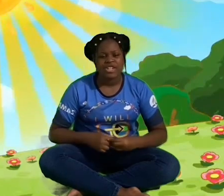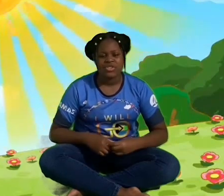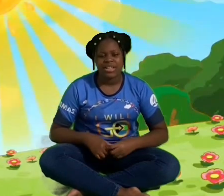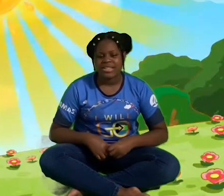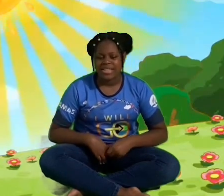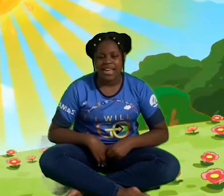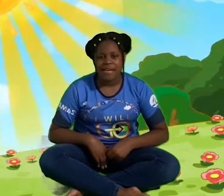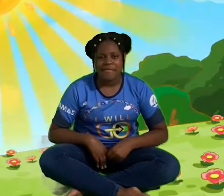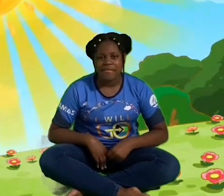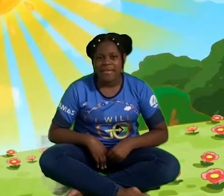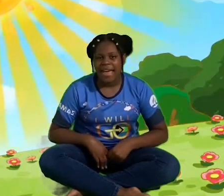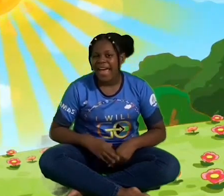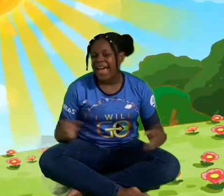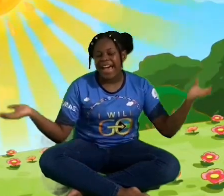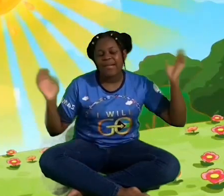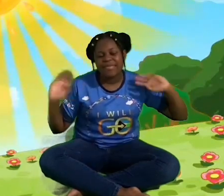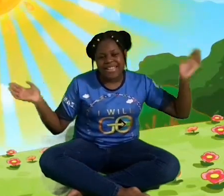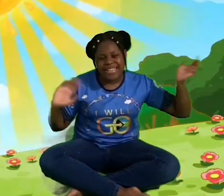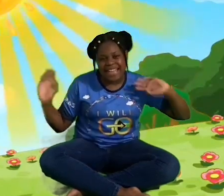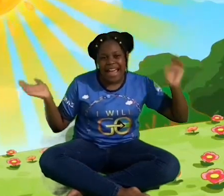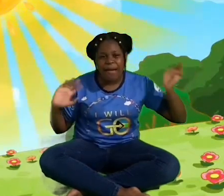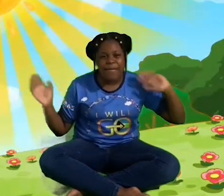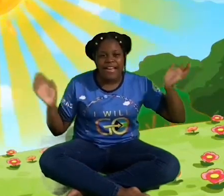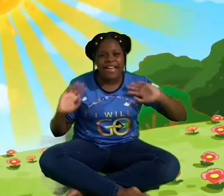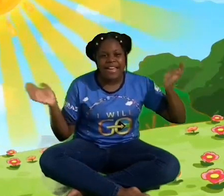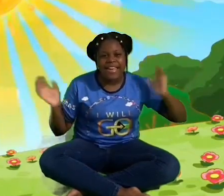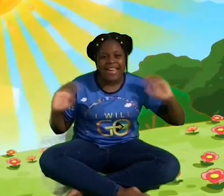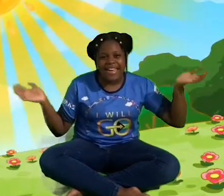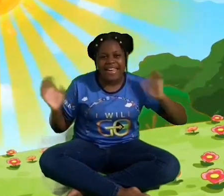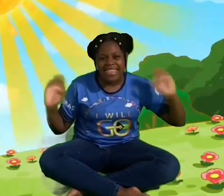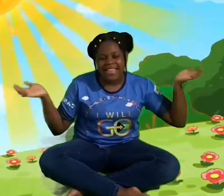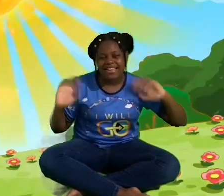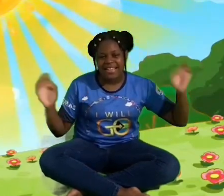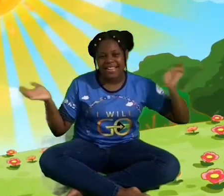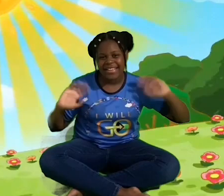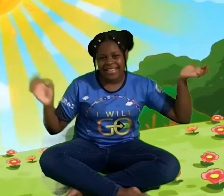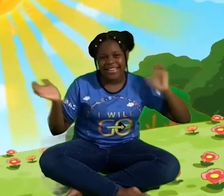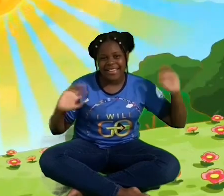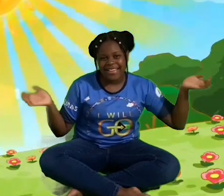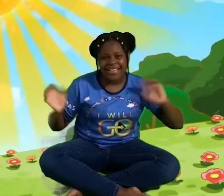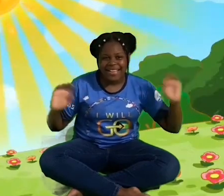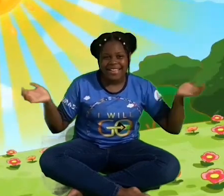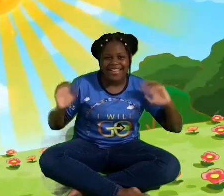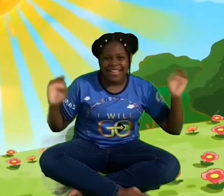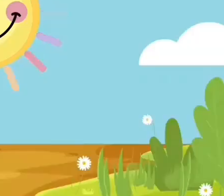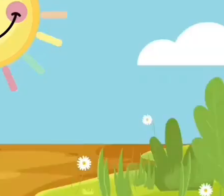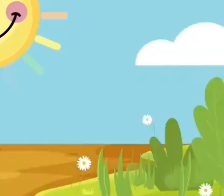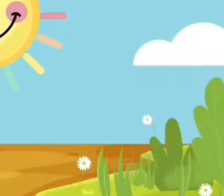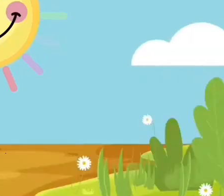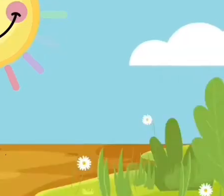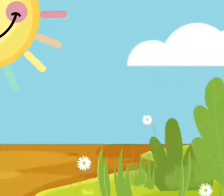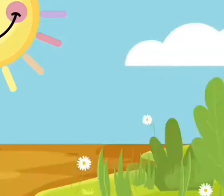as the Israelites gave. Happy Sabbath!